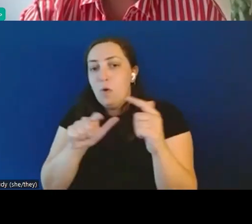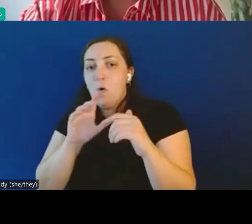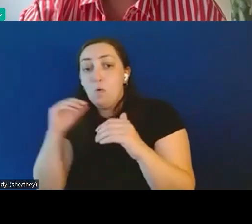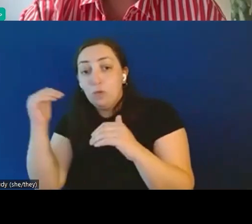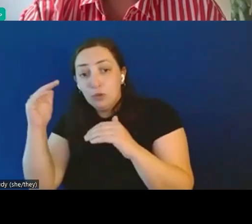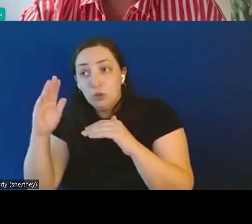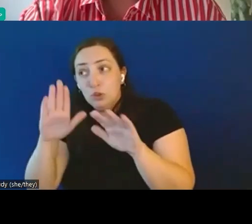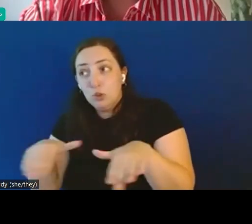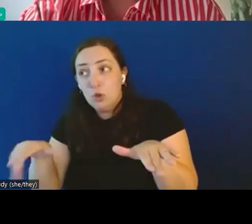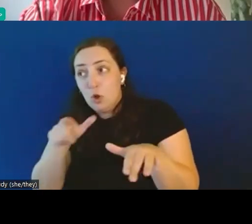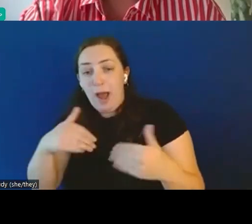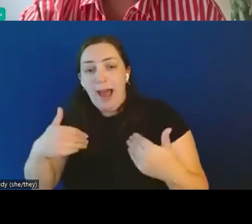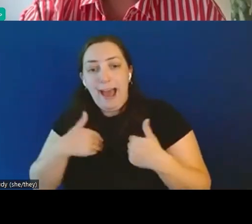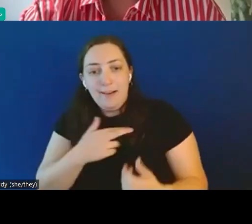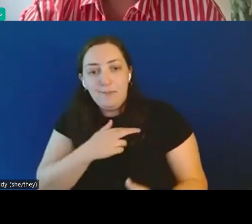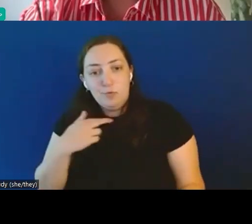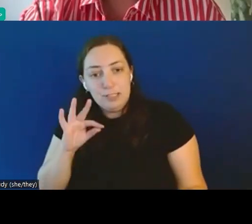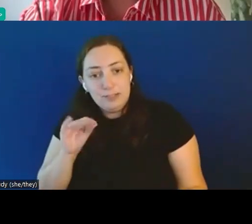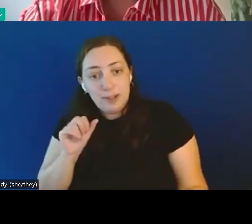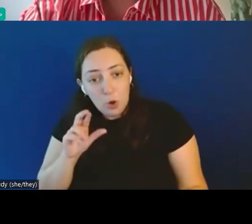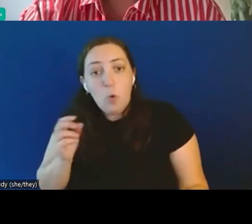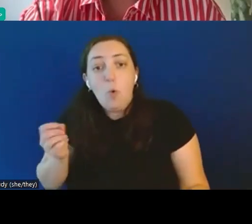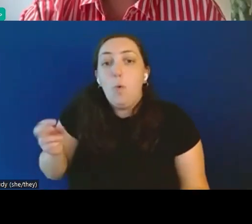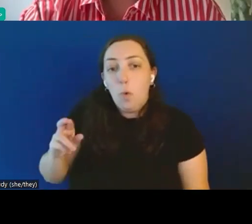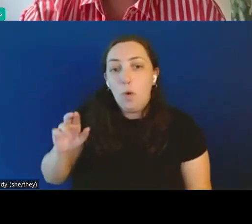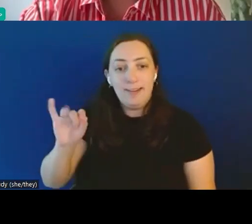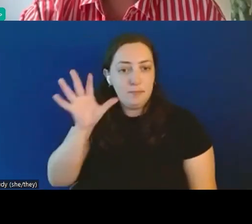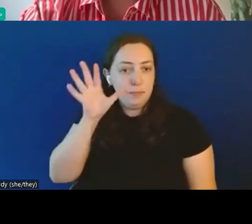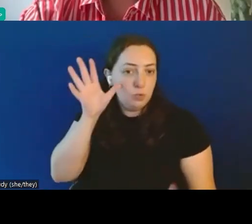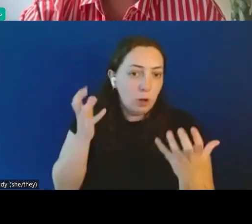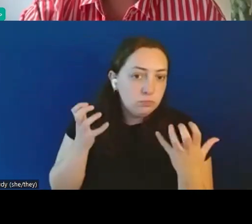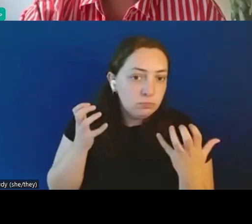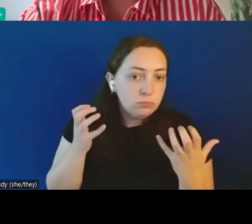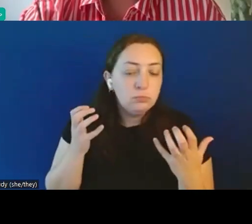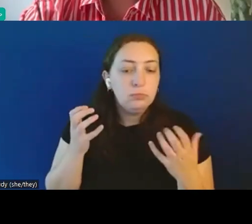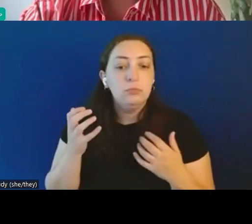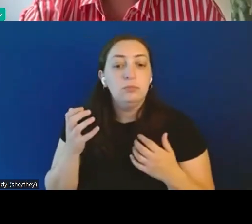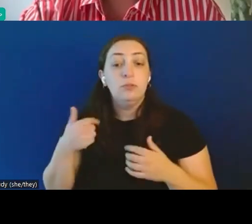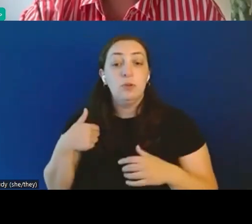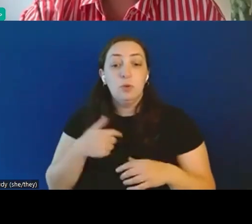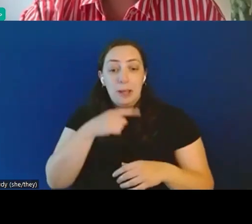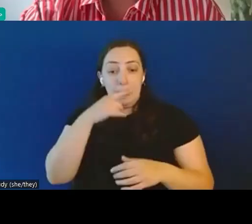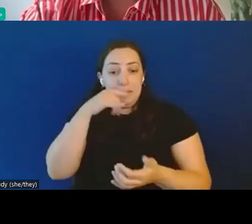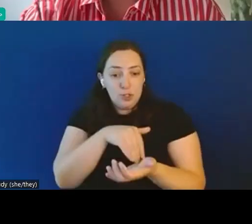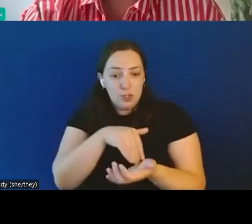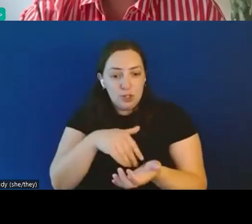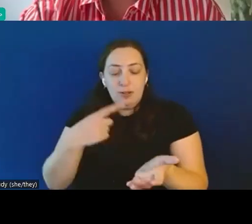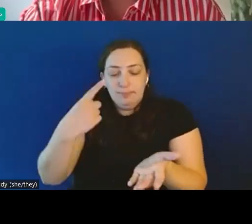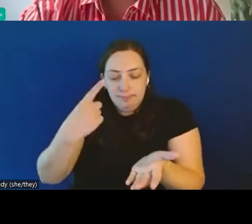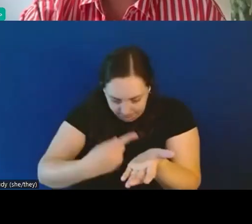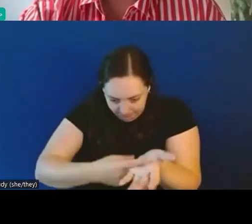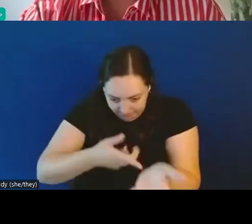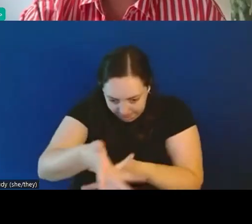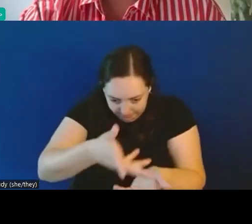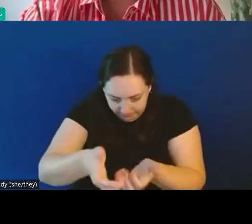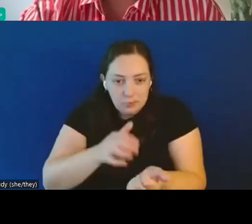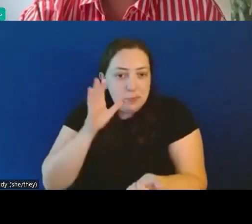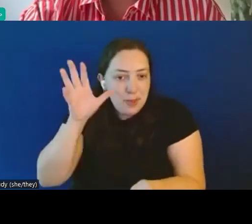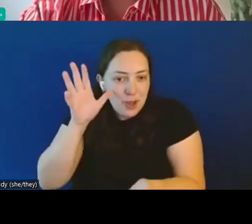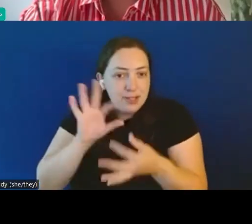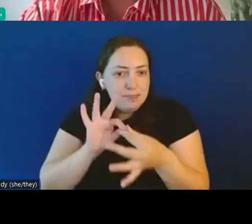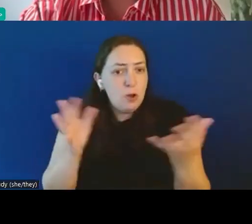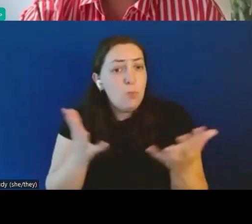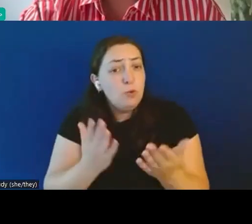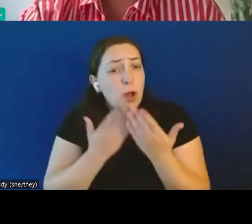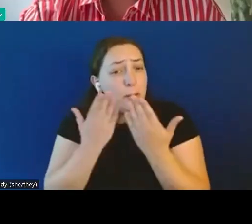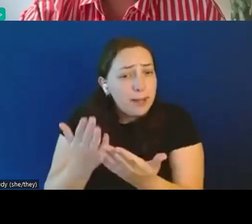parents desire it. The reality is, as a pediatrician, we are talking with our patients all the time around what vaccines are recommended,